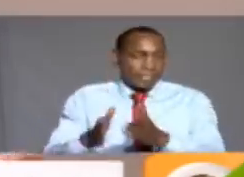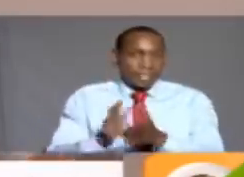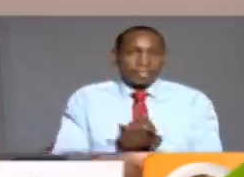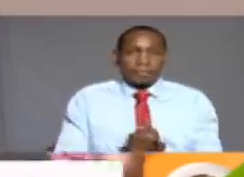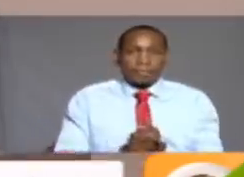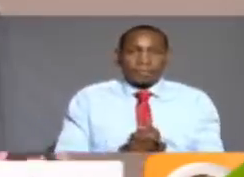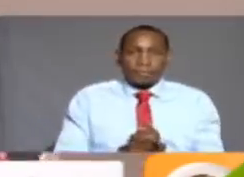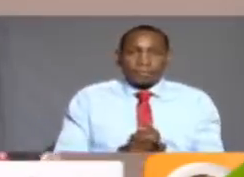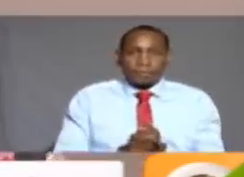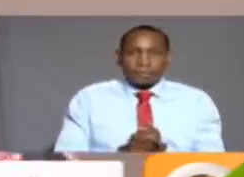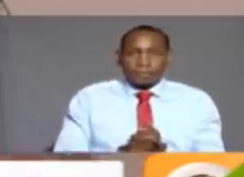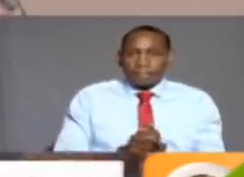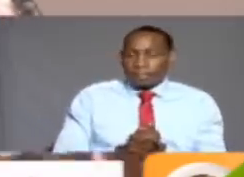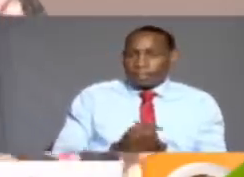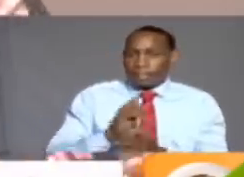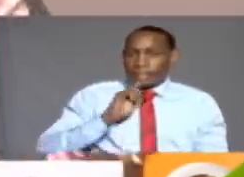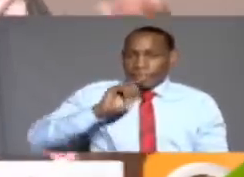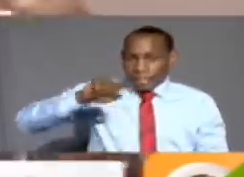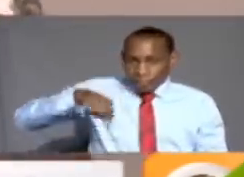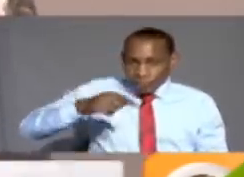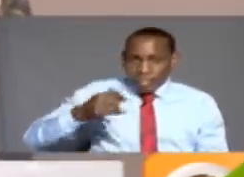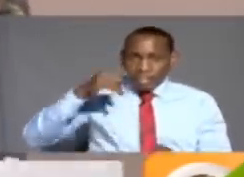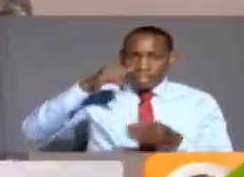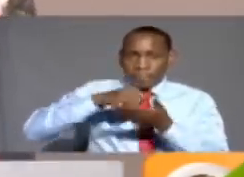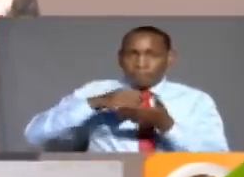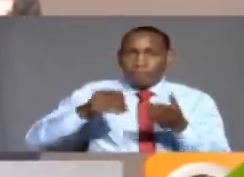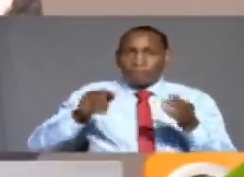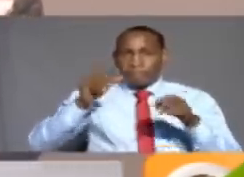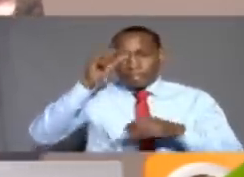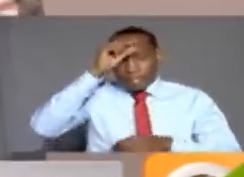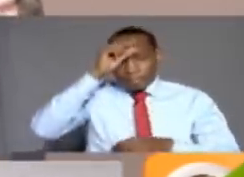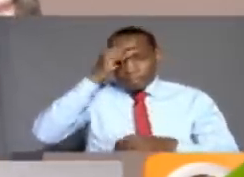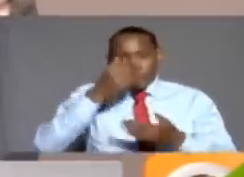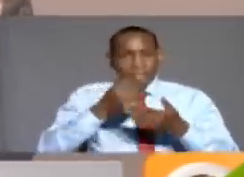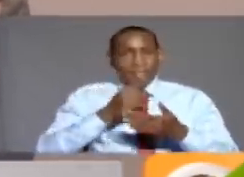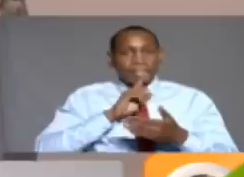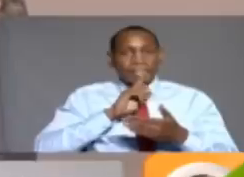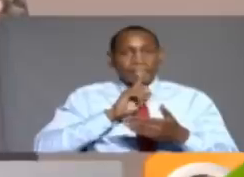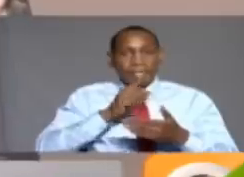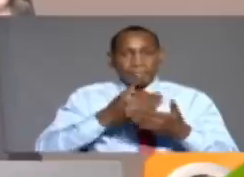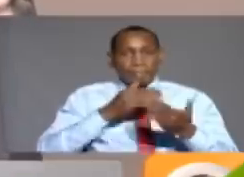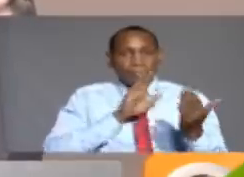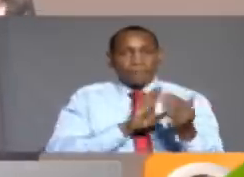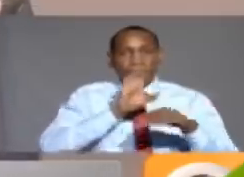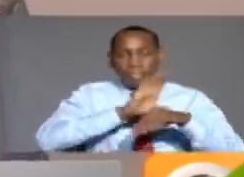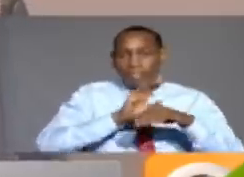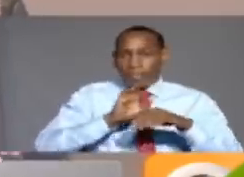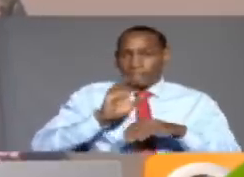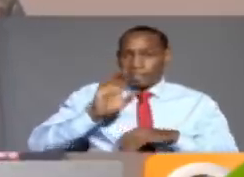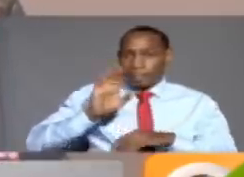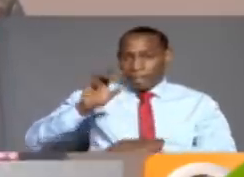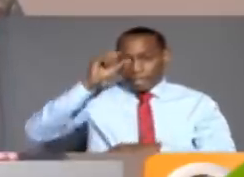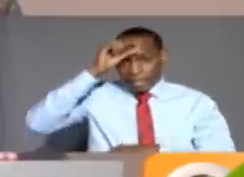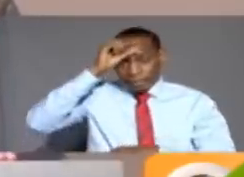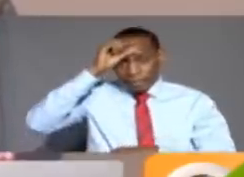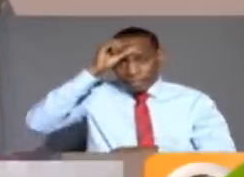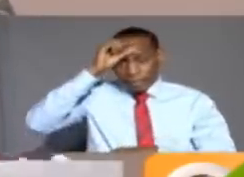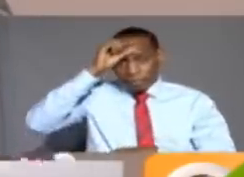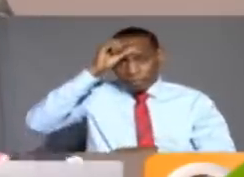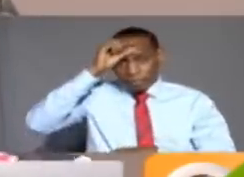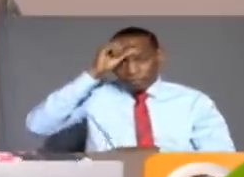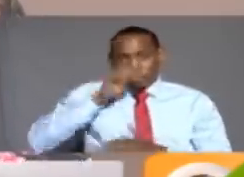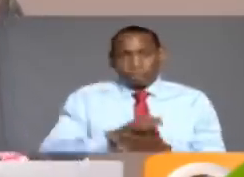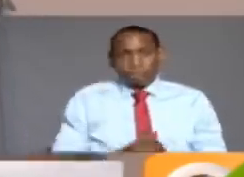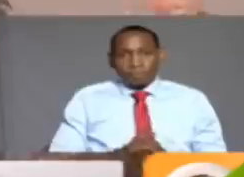therefore, you know, he should be telling us, because they are in the government, and they have even said in churches that they are the government. I have my